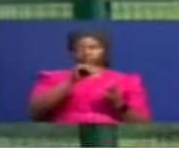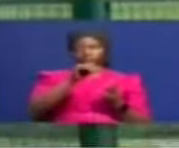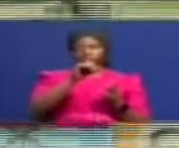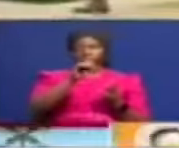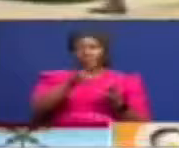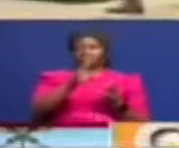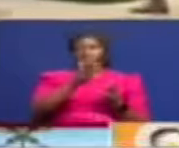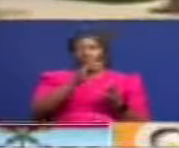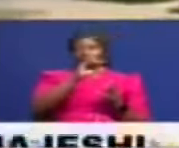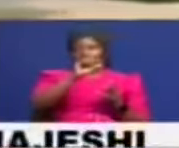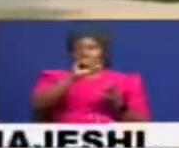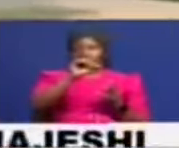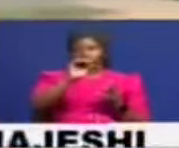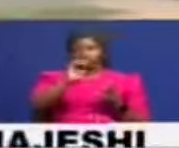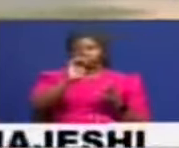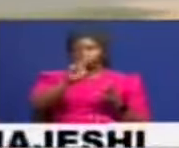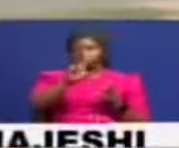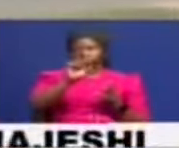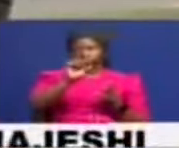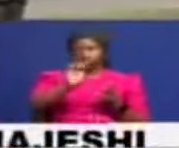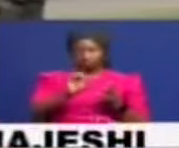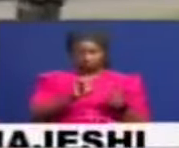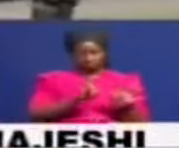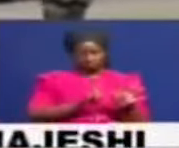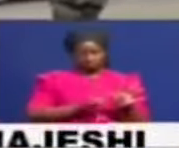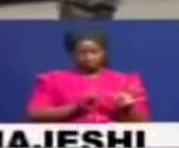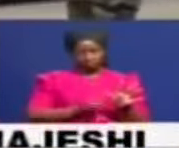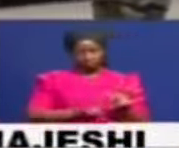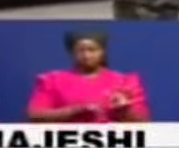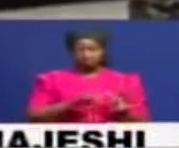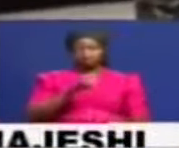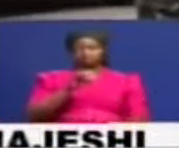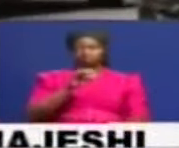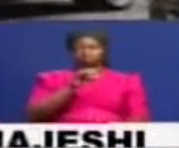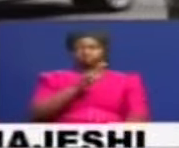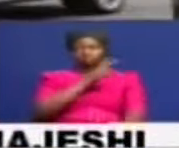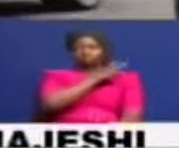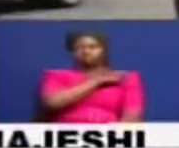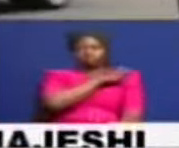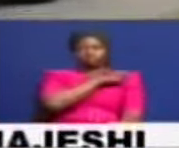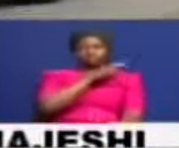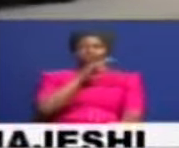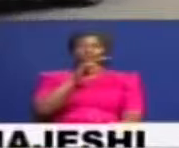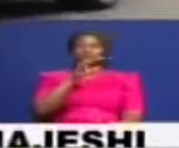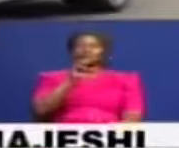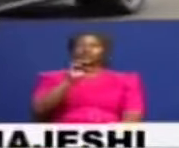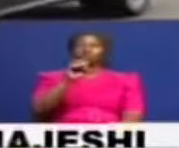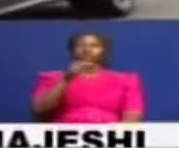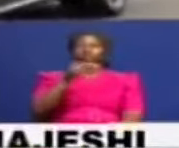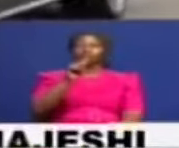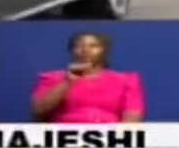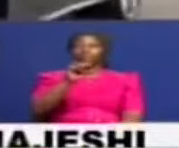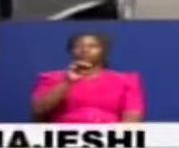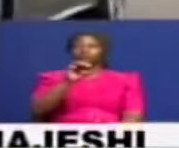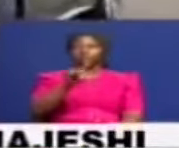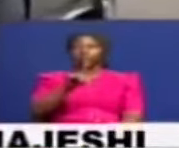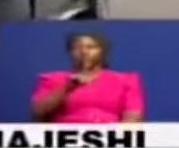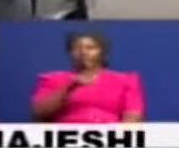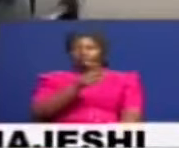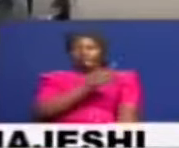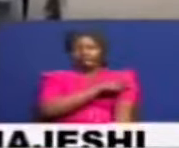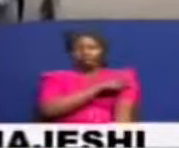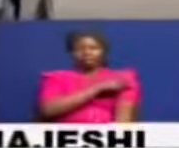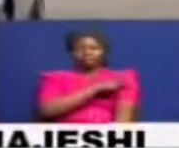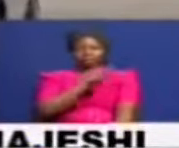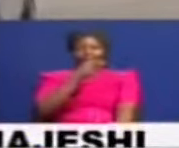We expect speeches from the family of today, Ogolla, speeches from the vice chief of the defense forces, another